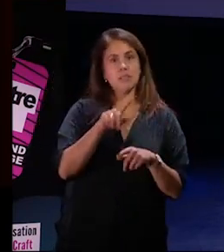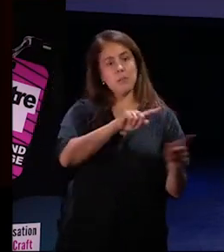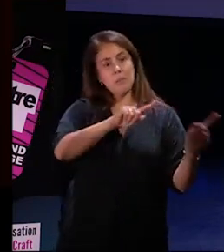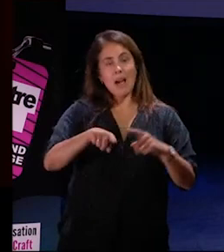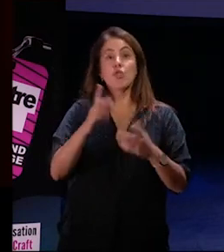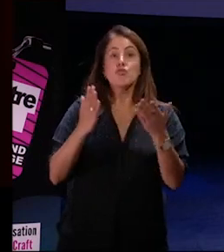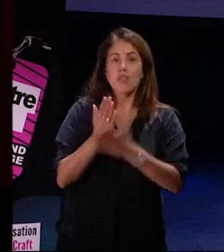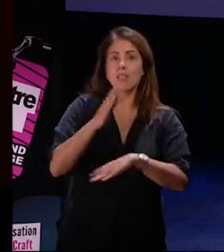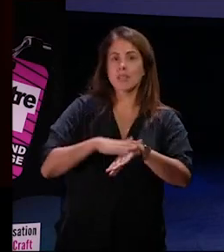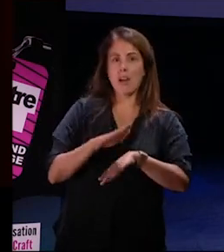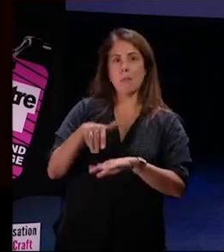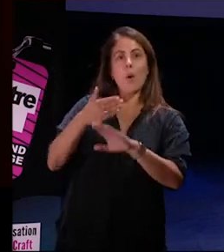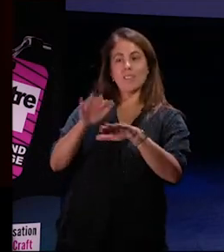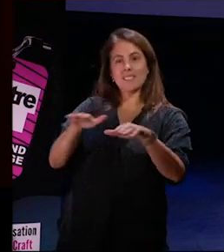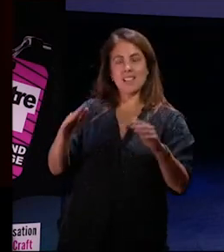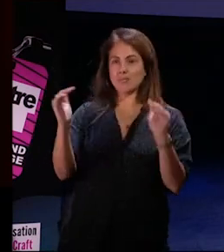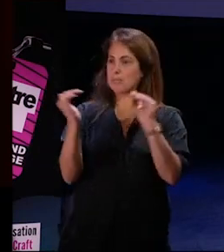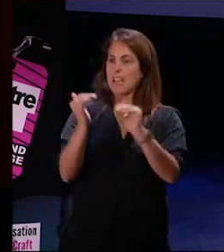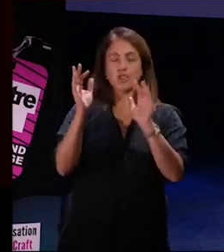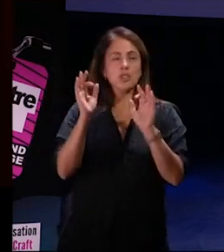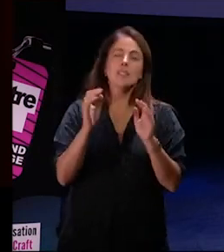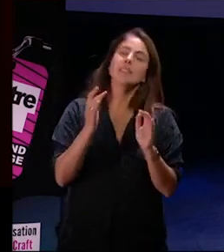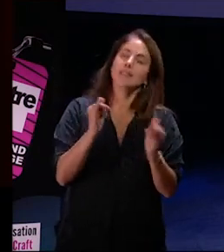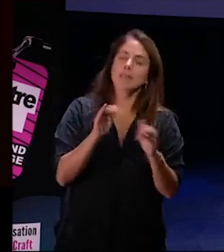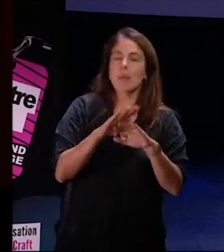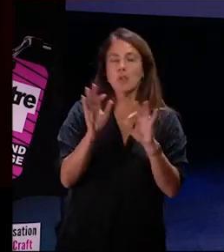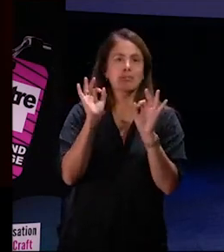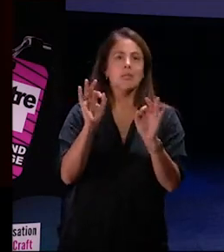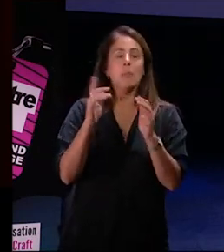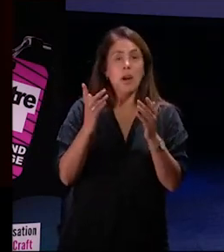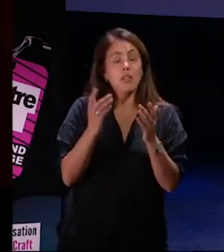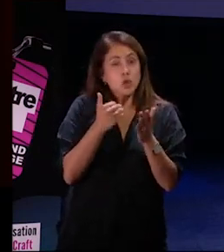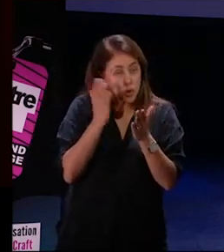onto the stage, it should fit perfectly. Should. Doesn't always, but should fit perfectly.